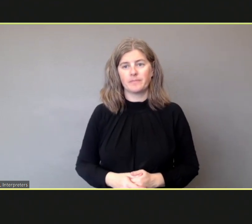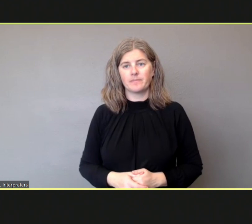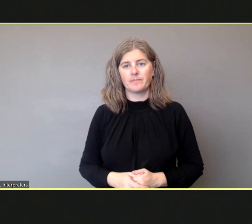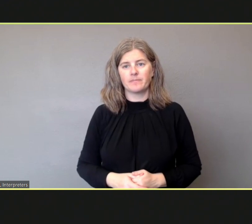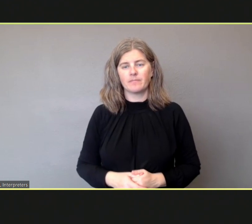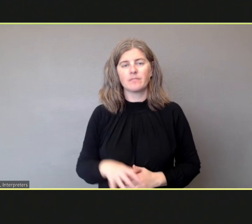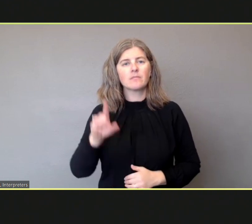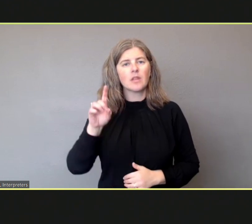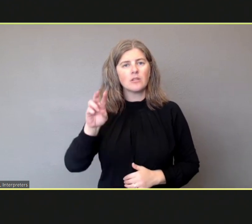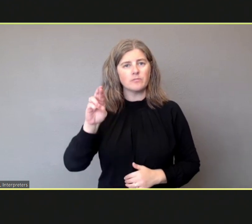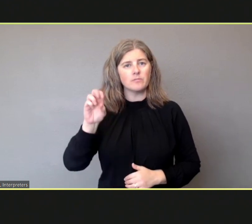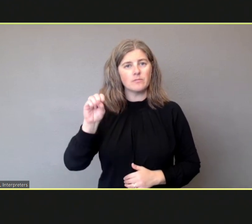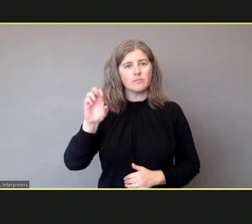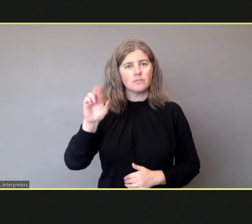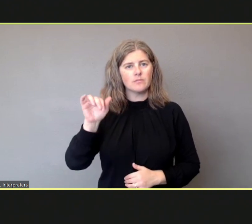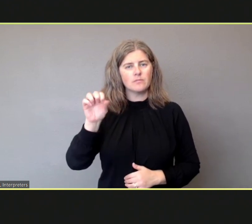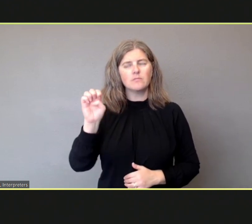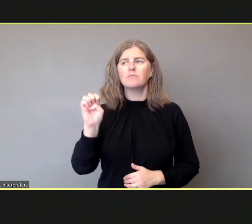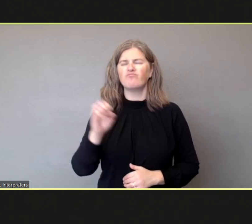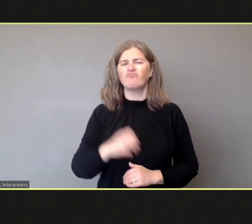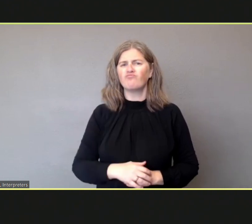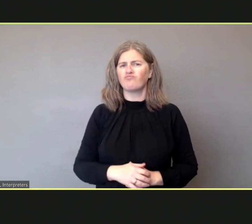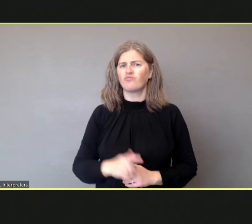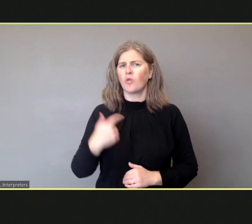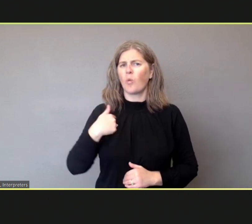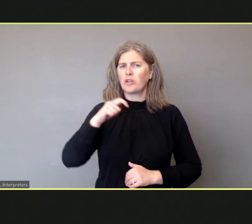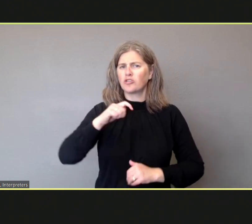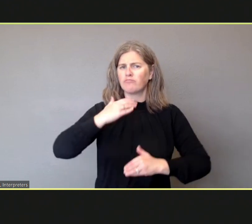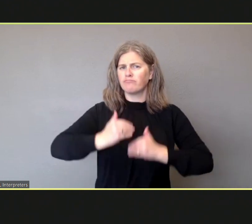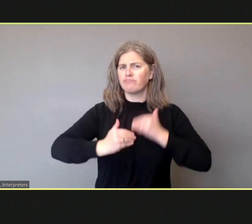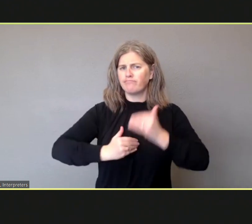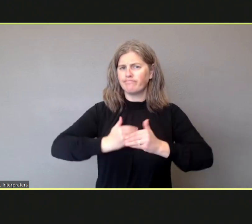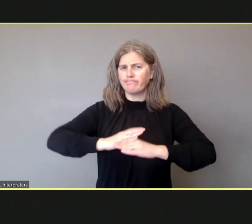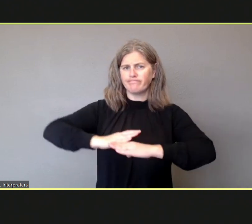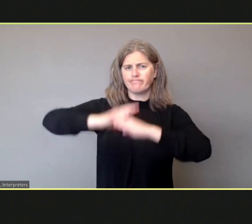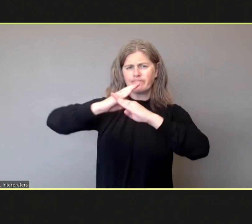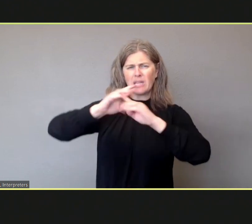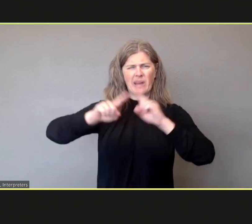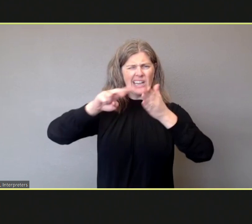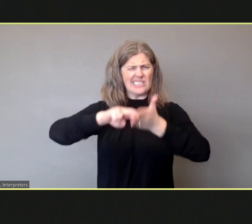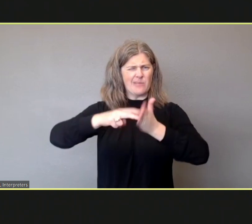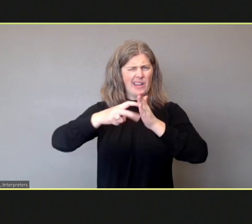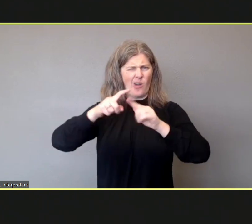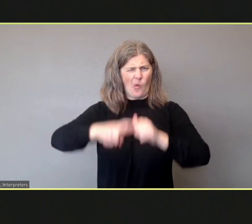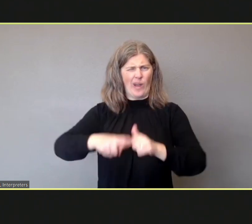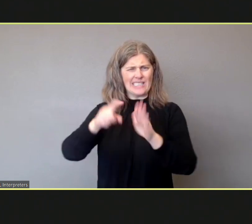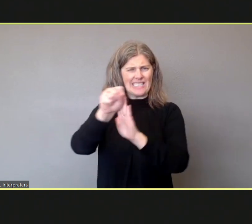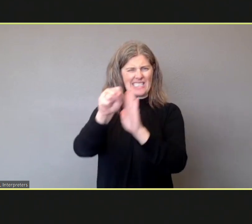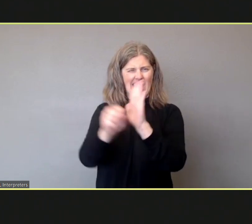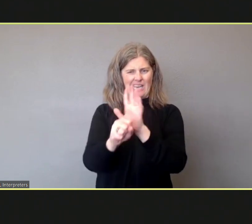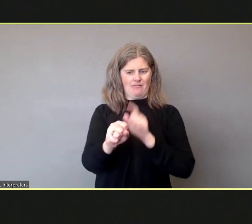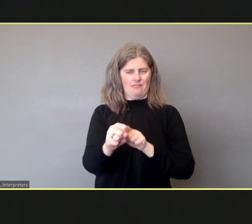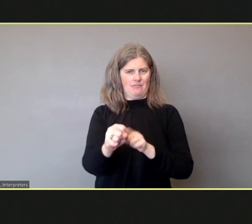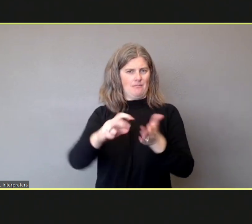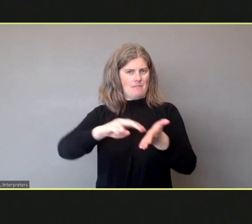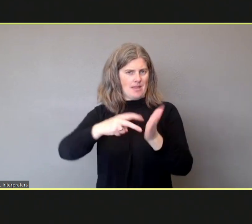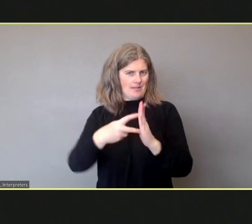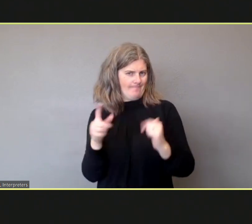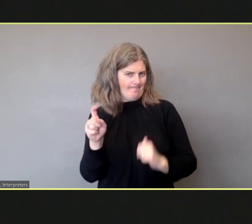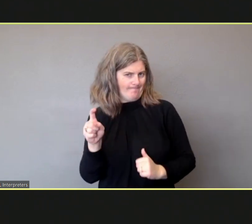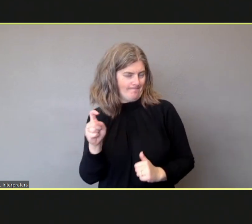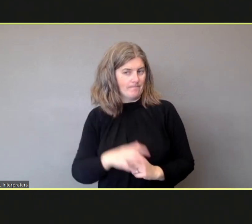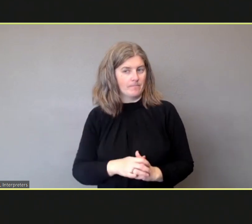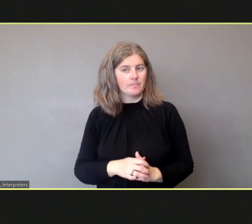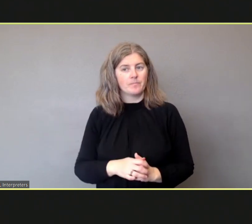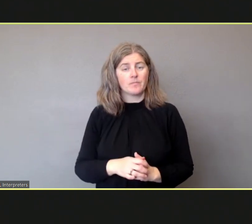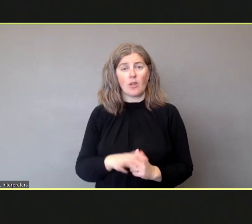Yeah, I think the state should take steps. It just depends on the definition of state. So I think